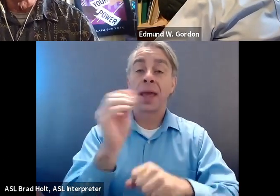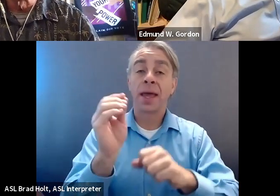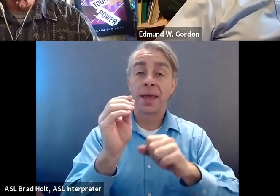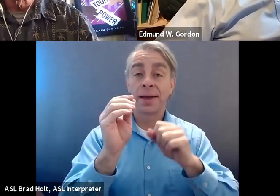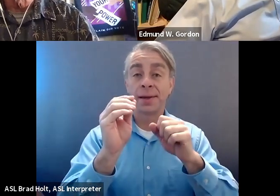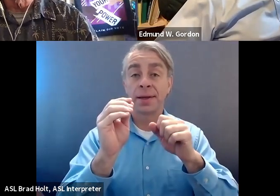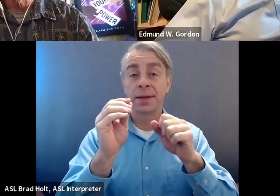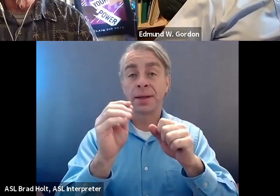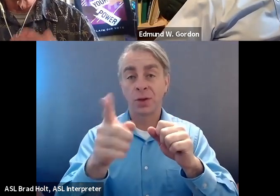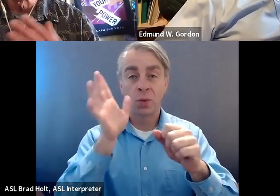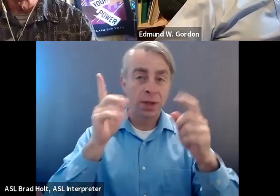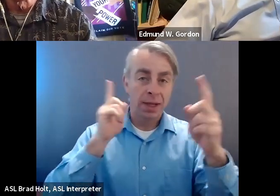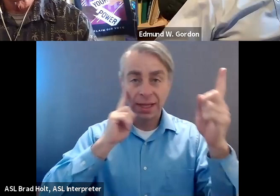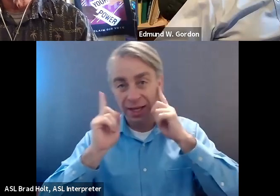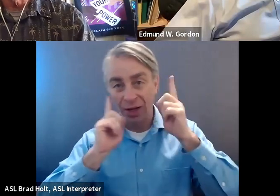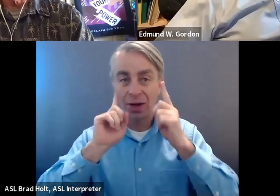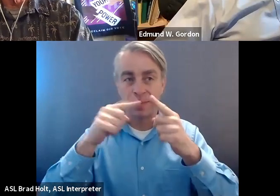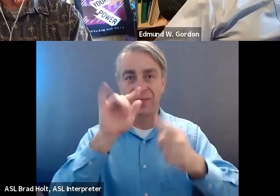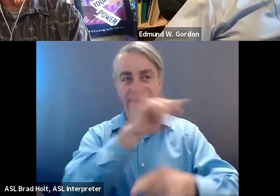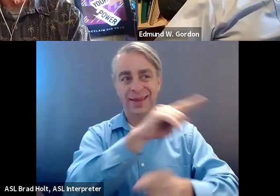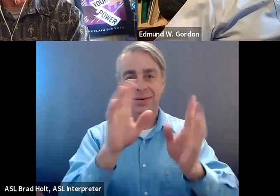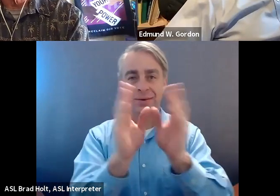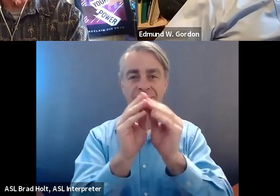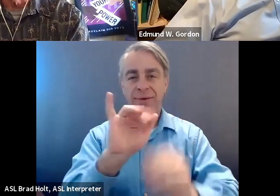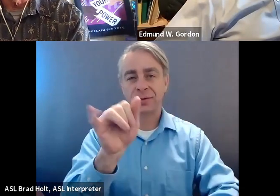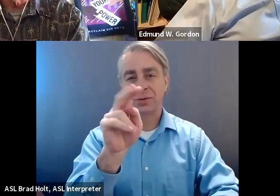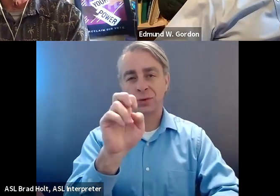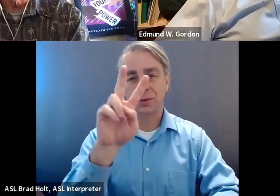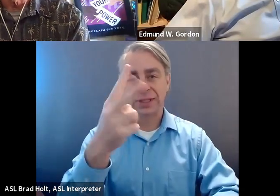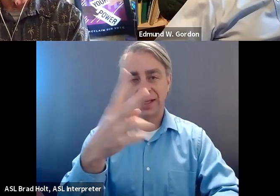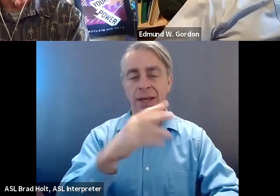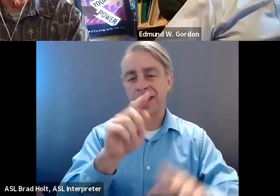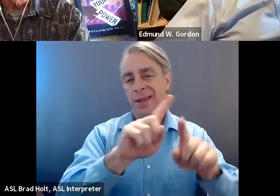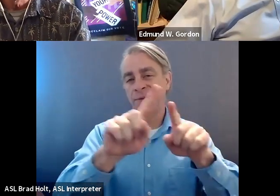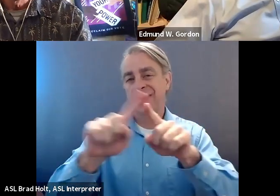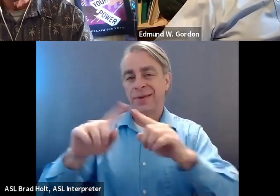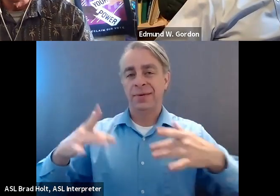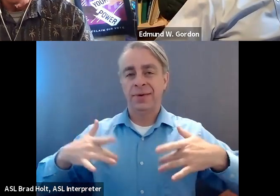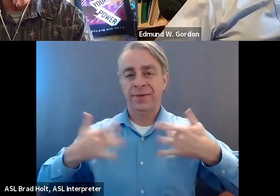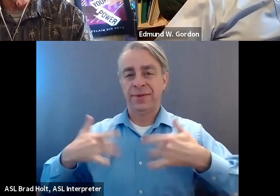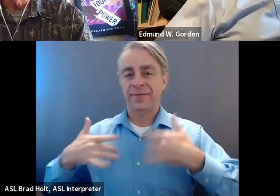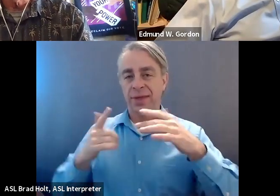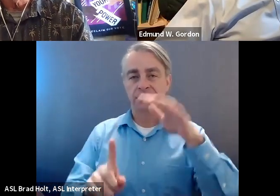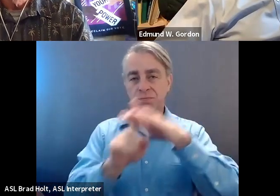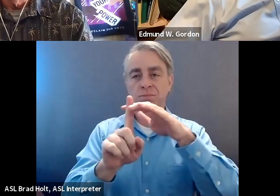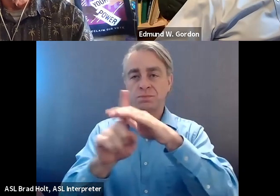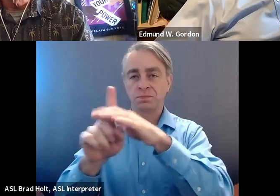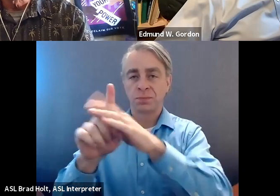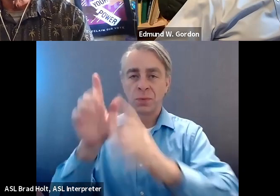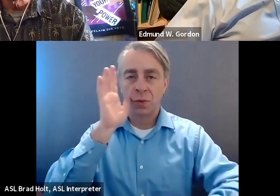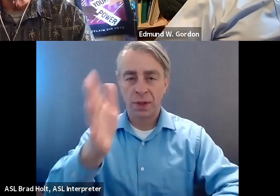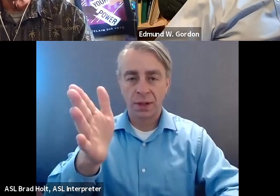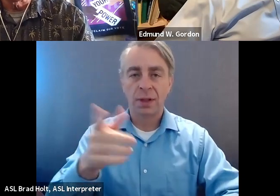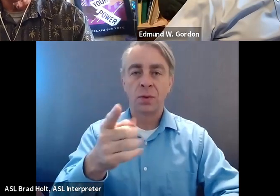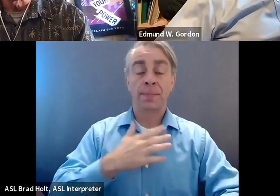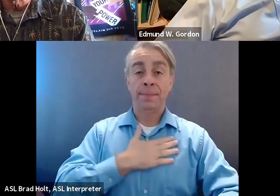that you'll be hearing about. And there's a series of events that other institutions will be having. And please go to